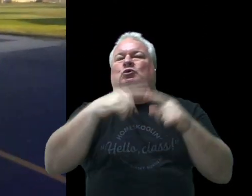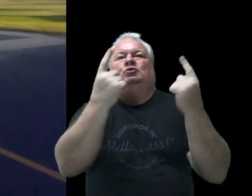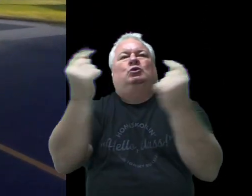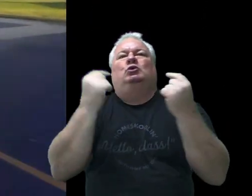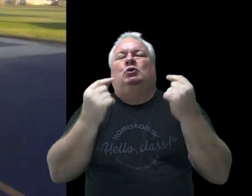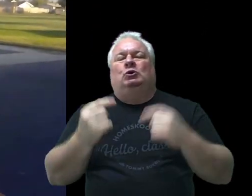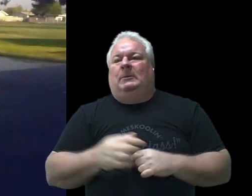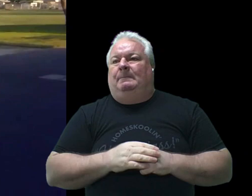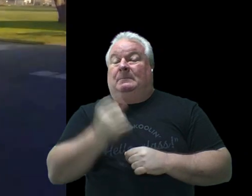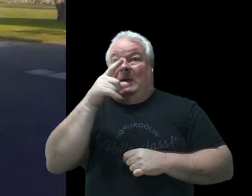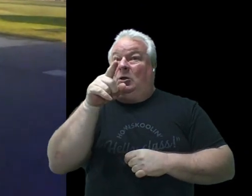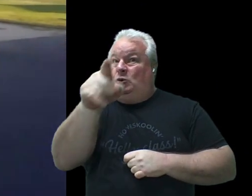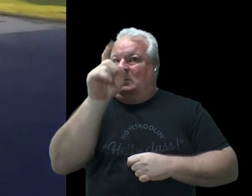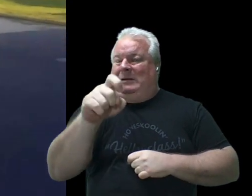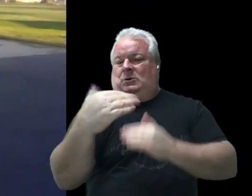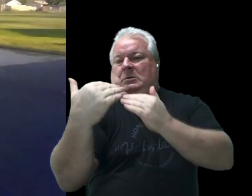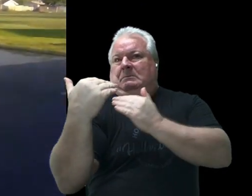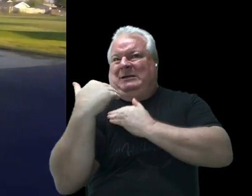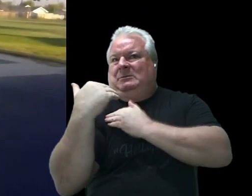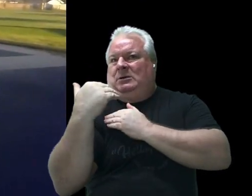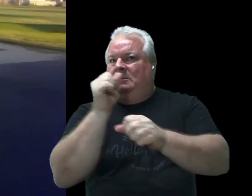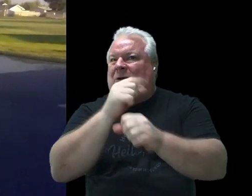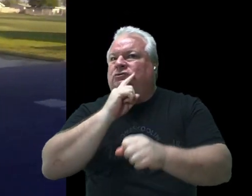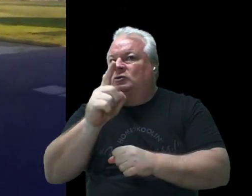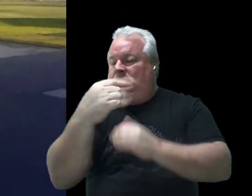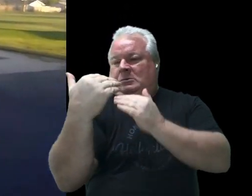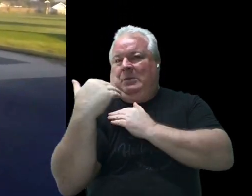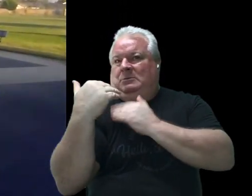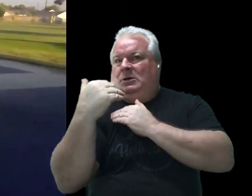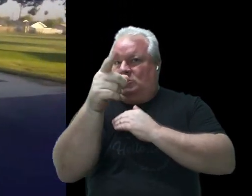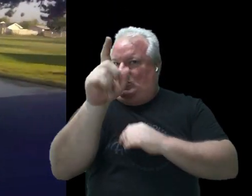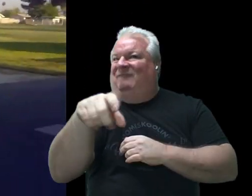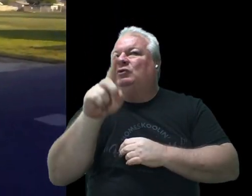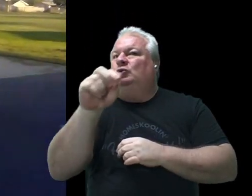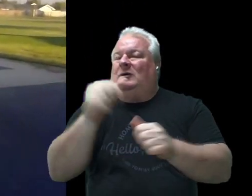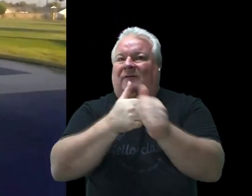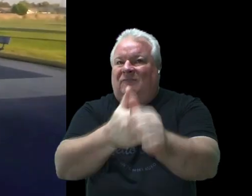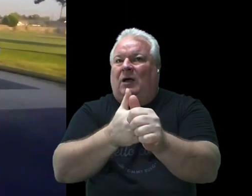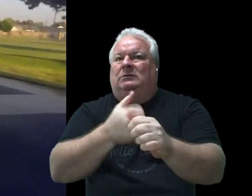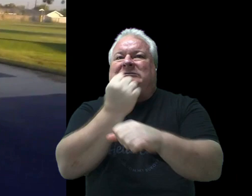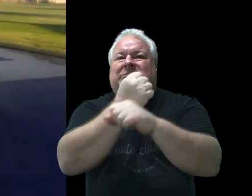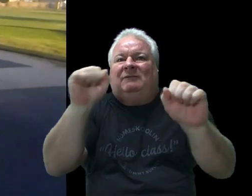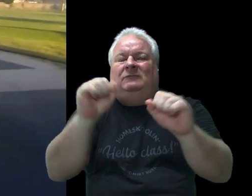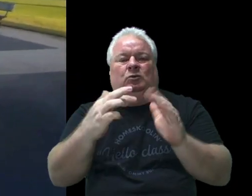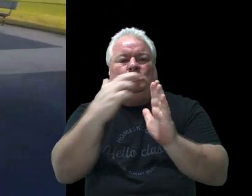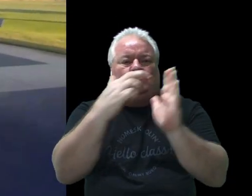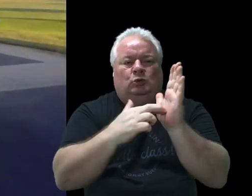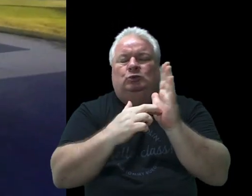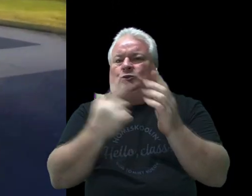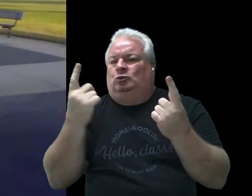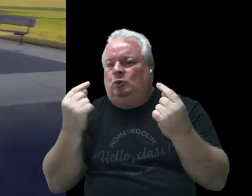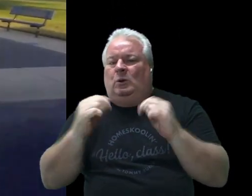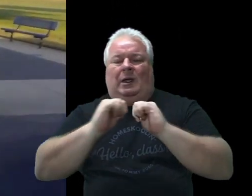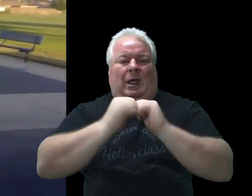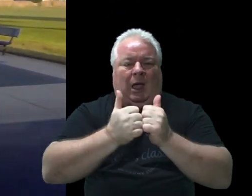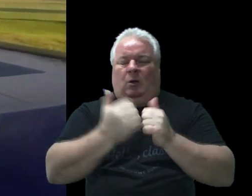choices. Your accountability piece is to make sure that you follow all the safe